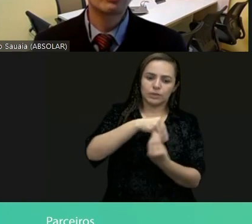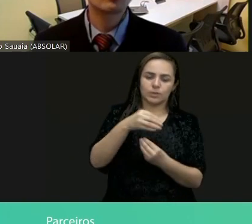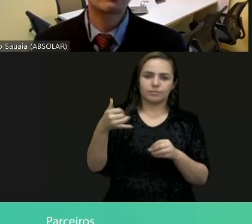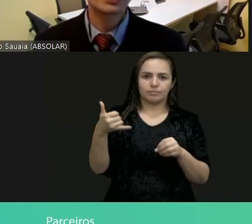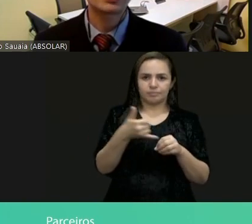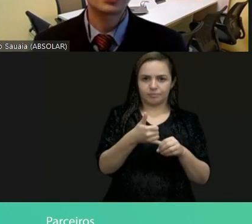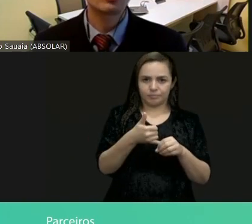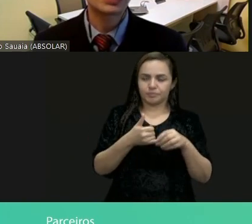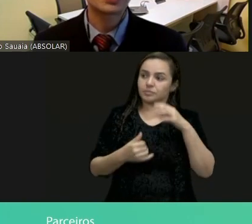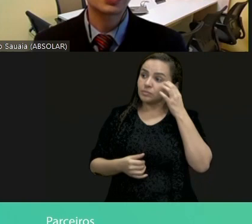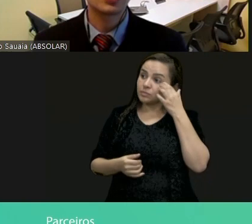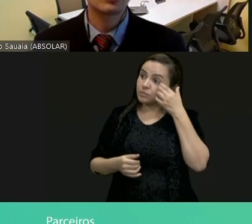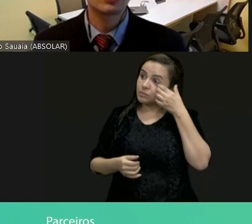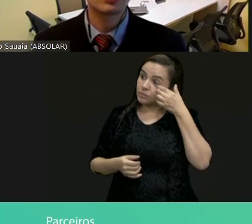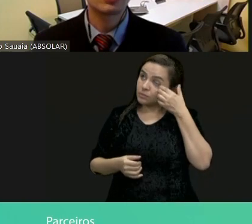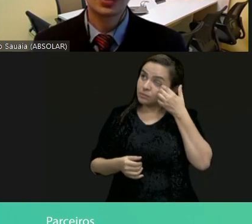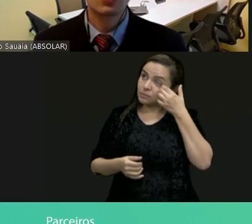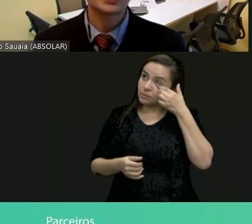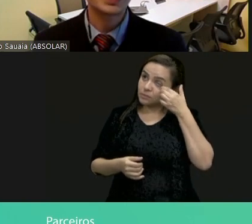fuel cells.